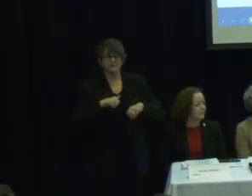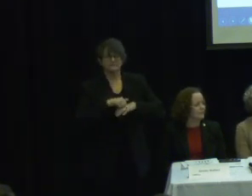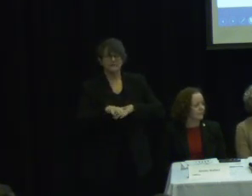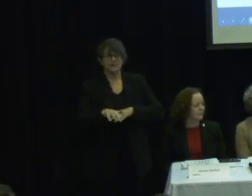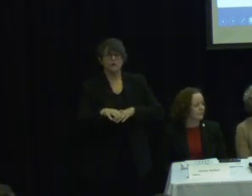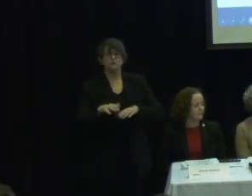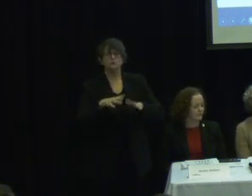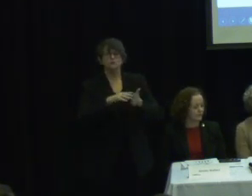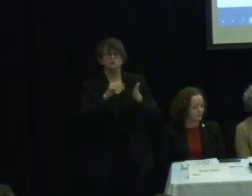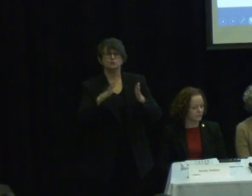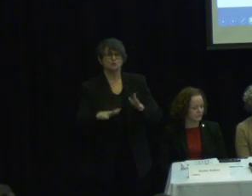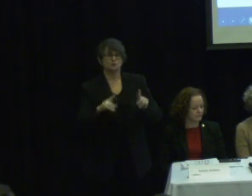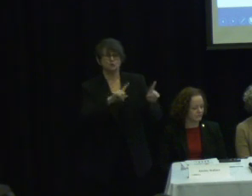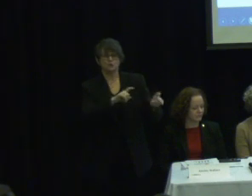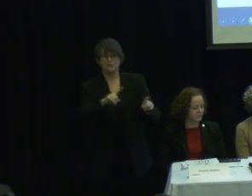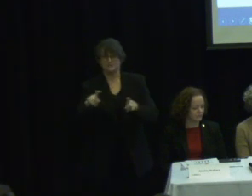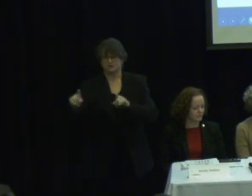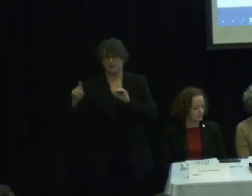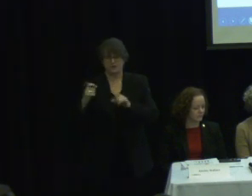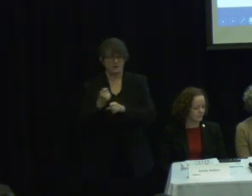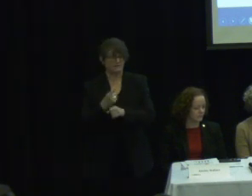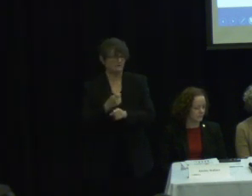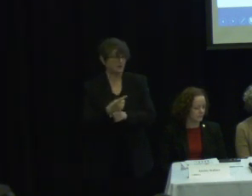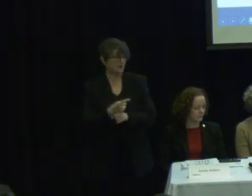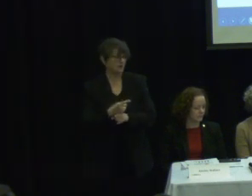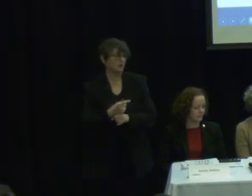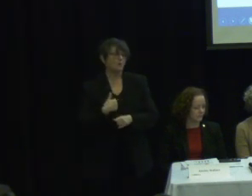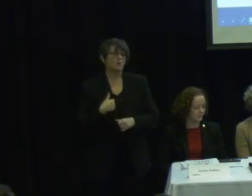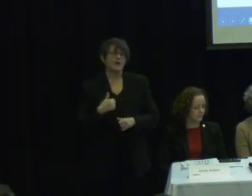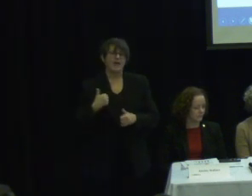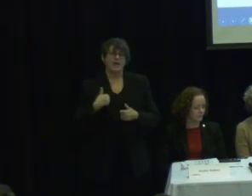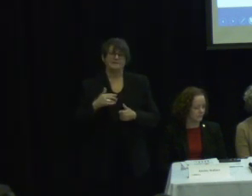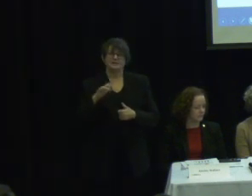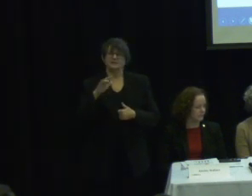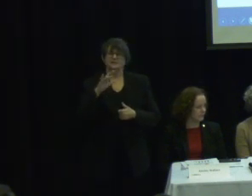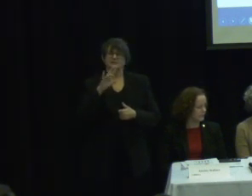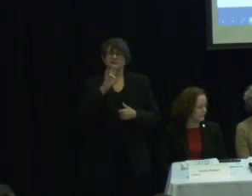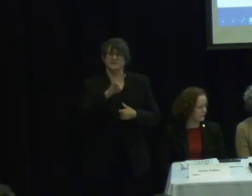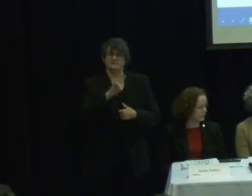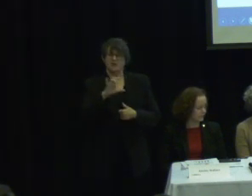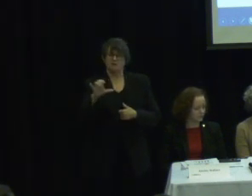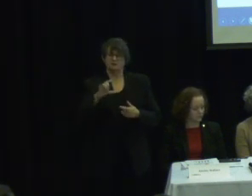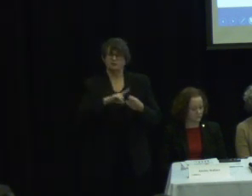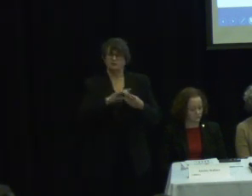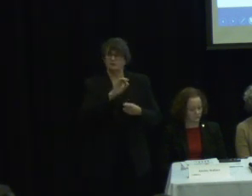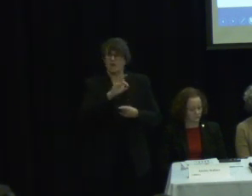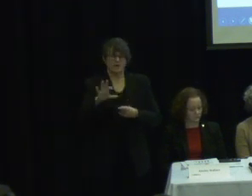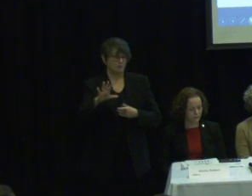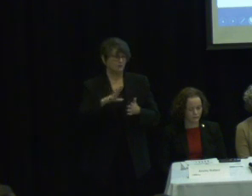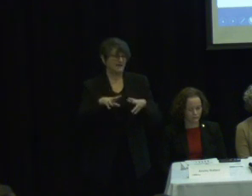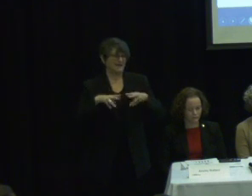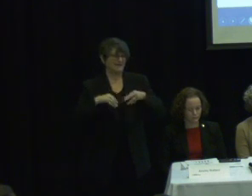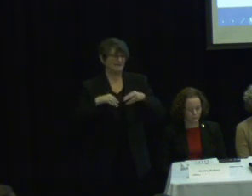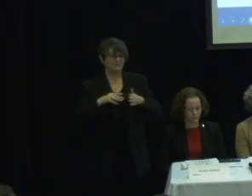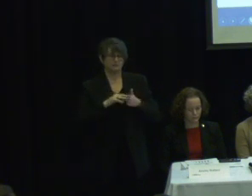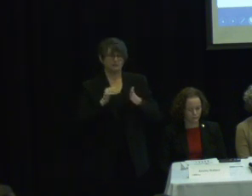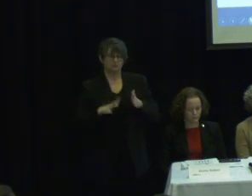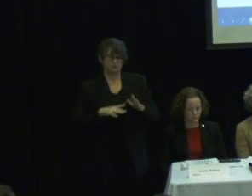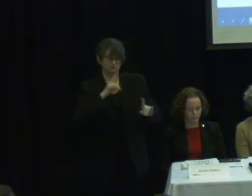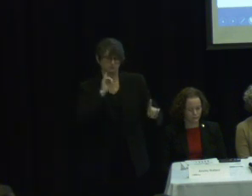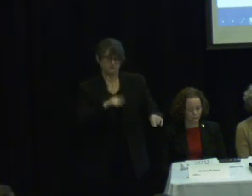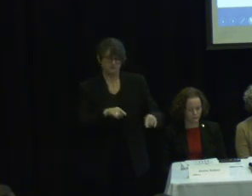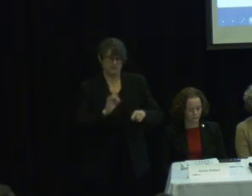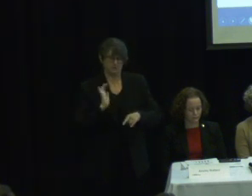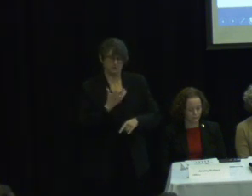and to the tune of getting 700 to 900 accepted students to respond every year, every other year is the best practice,